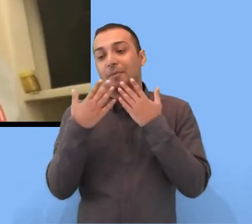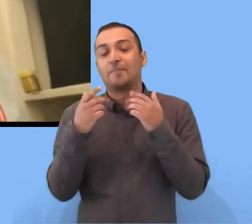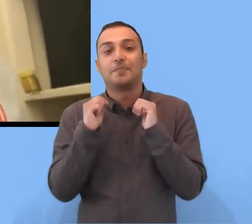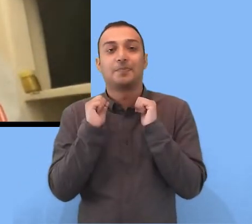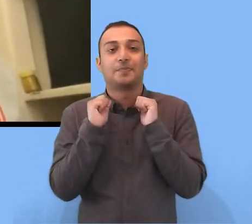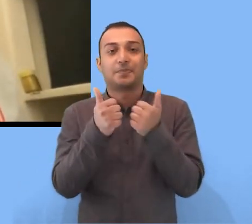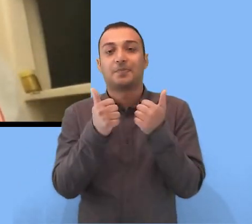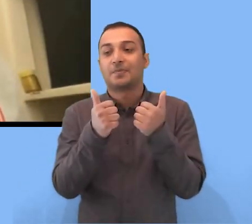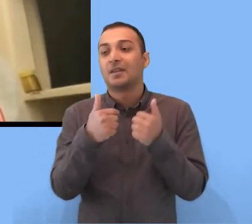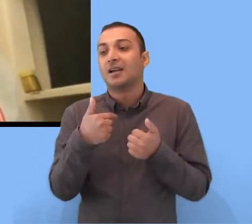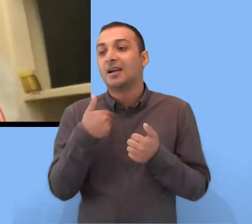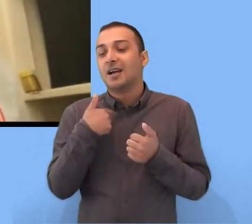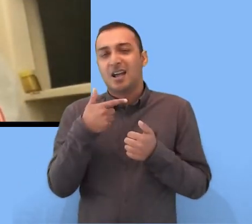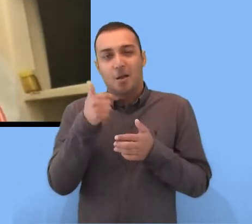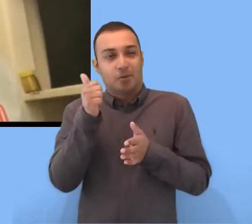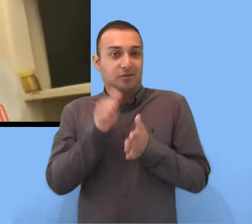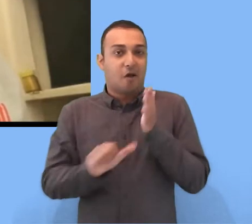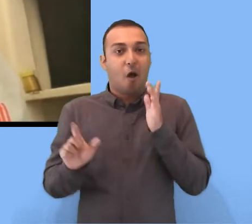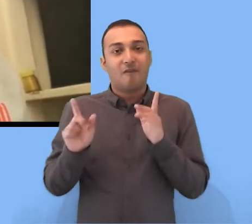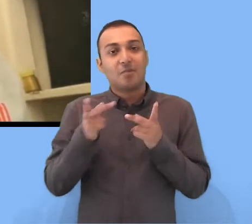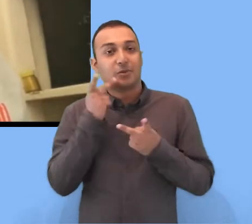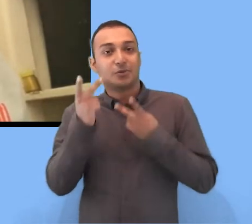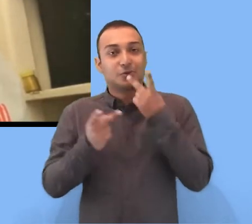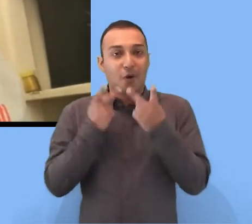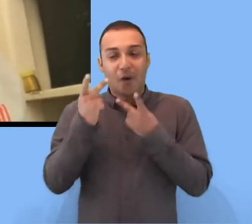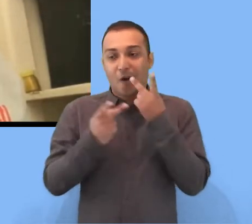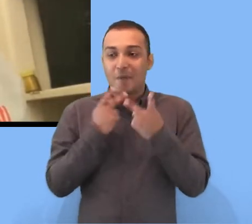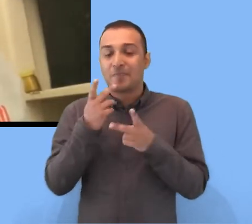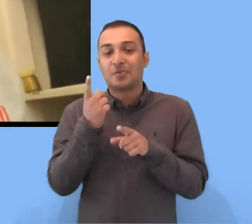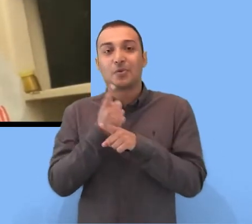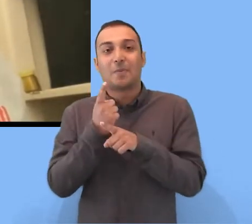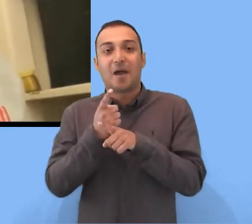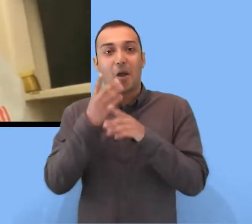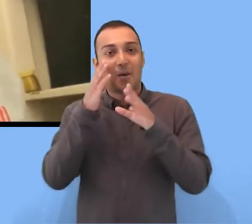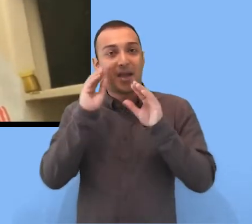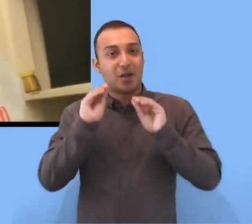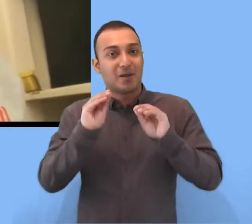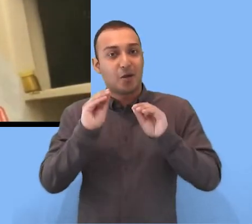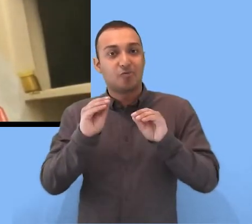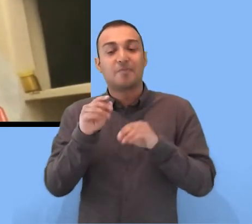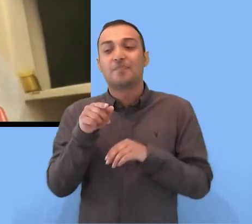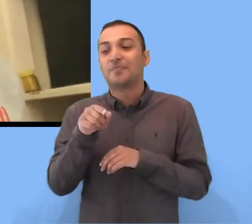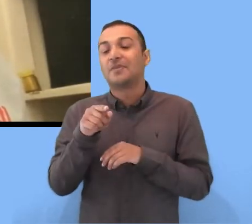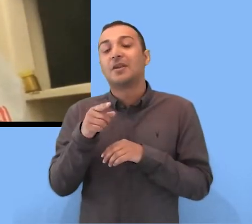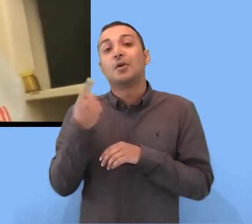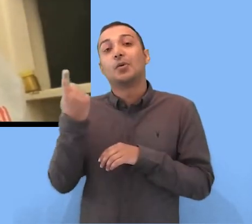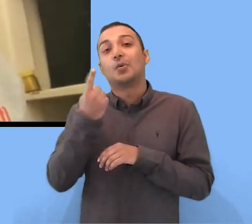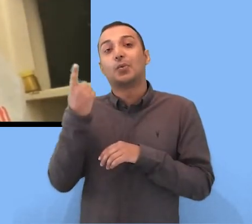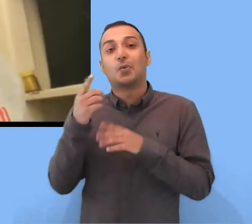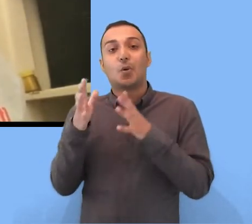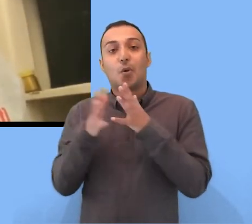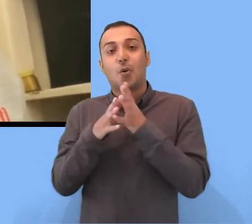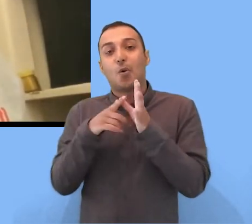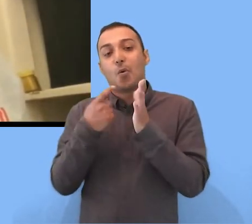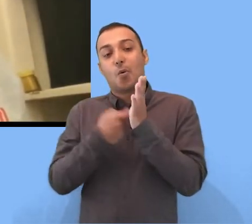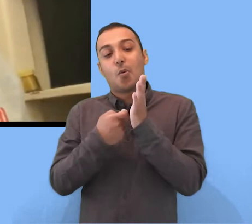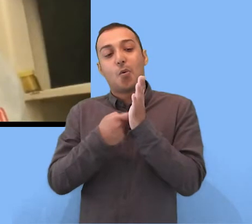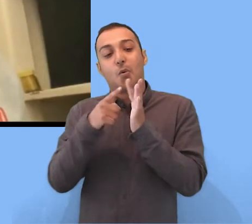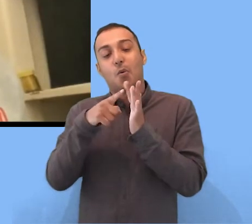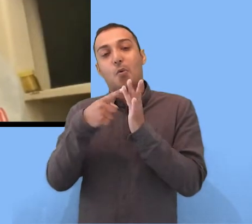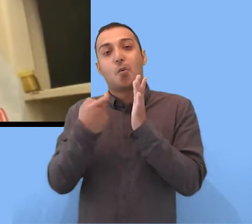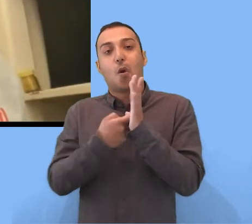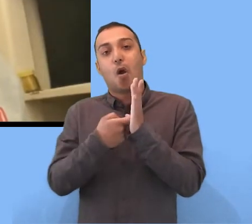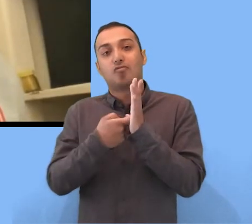Okay, let me start it off with a little song about education. This is by Warrior King. It's called Education is the